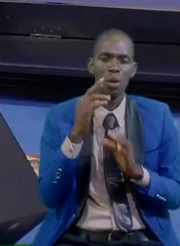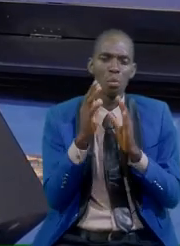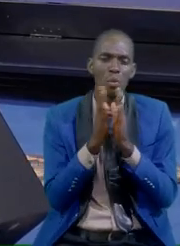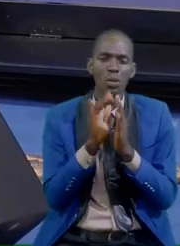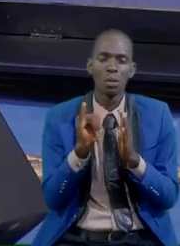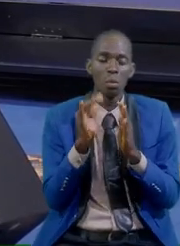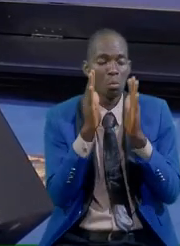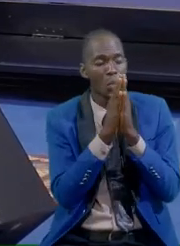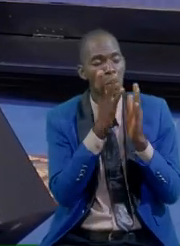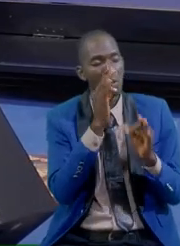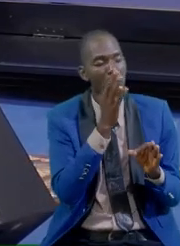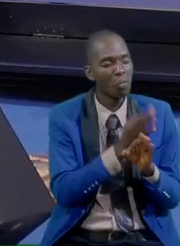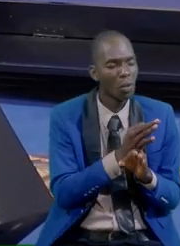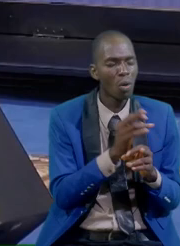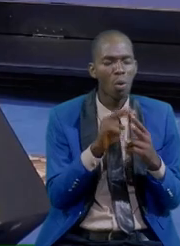of unbelief?